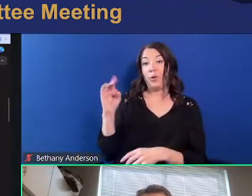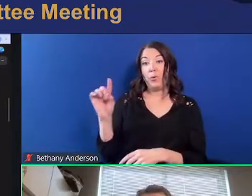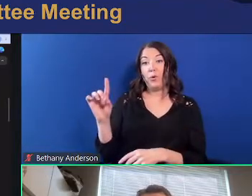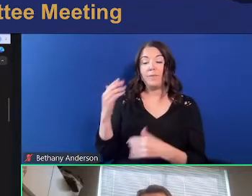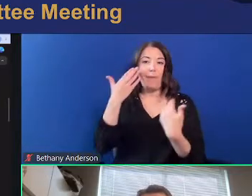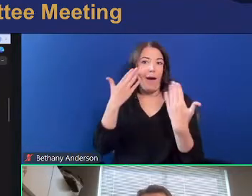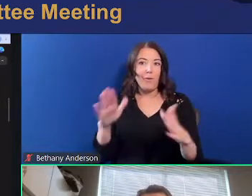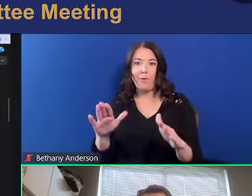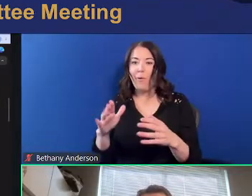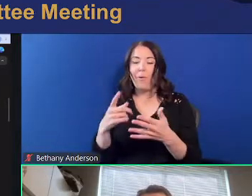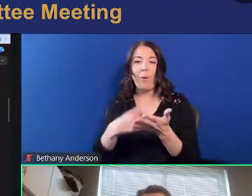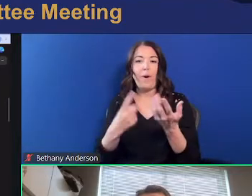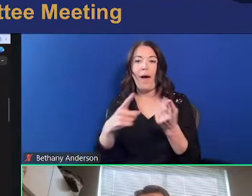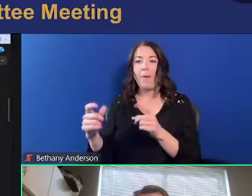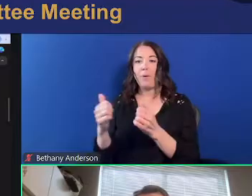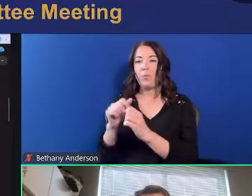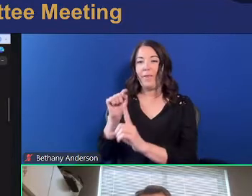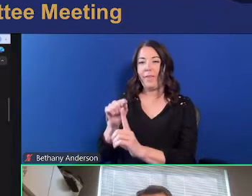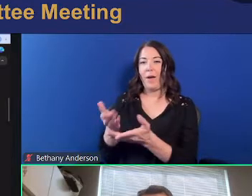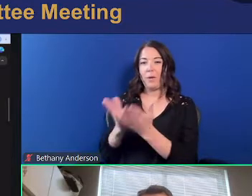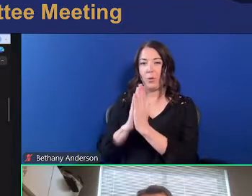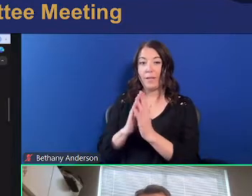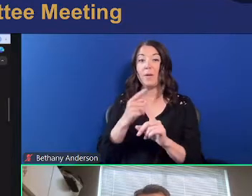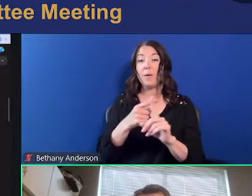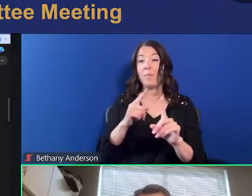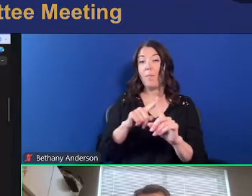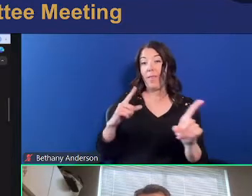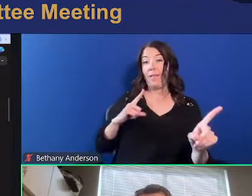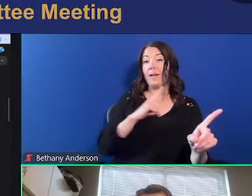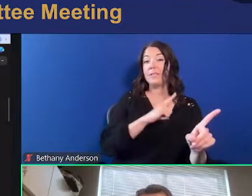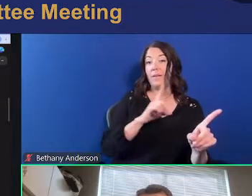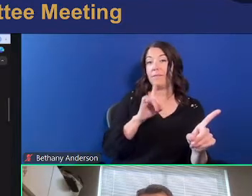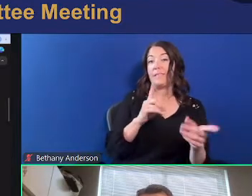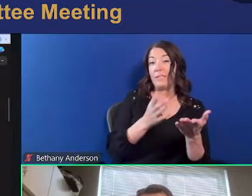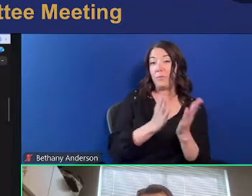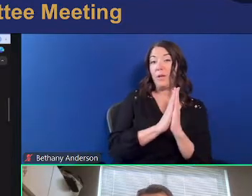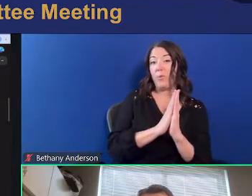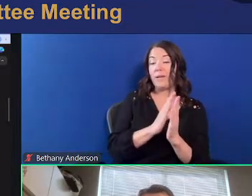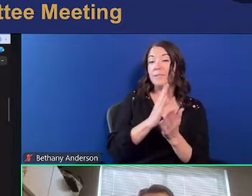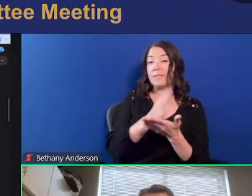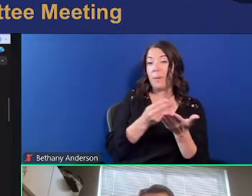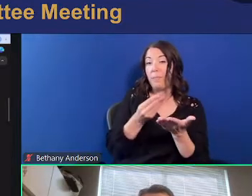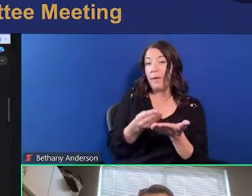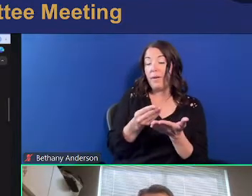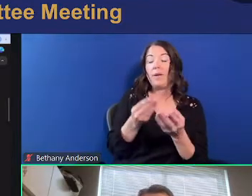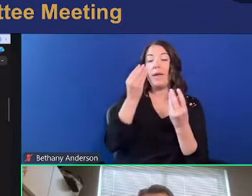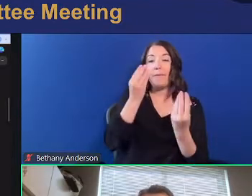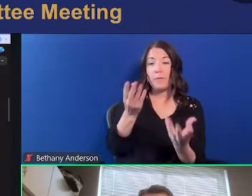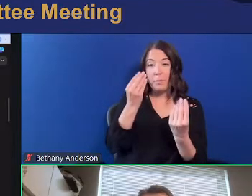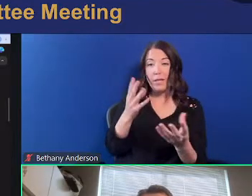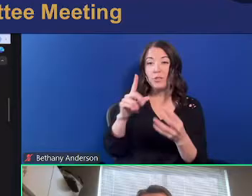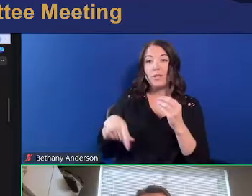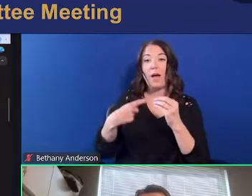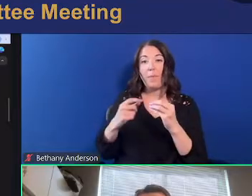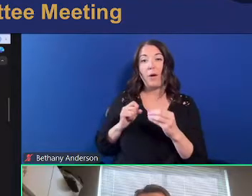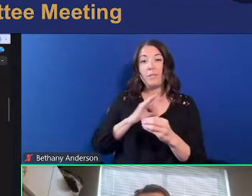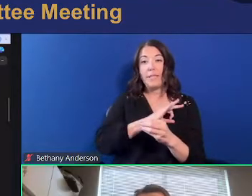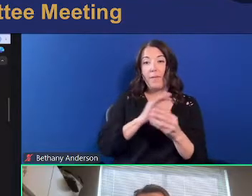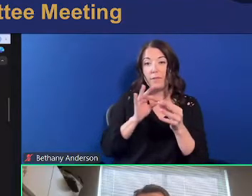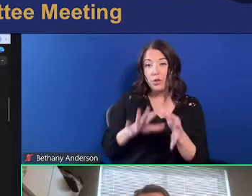came from the member of the legislative staff requesting information about our staff interpreters.